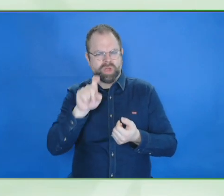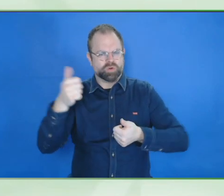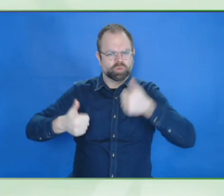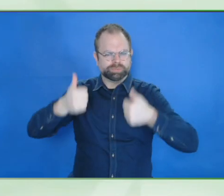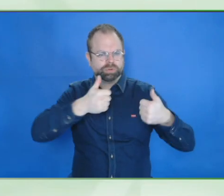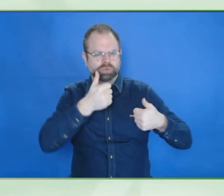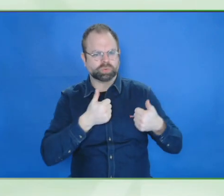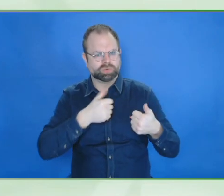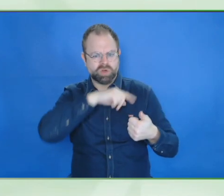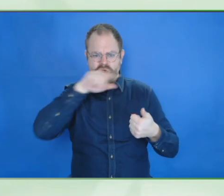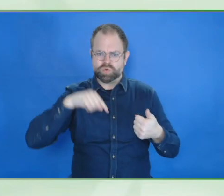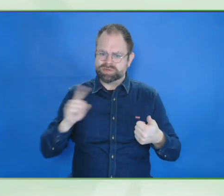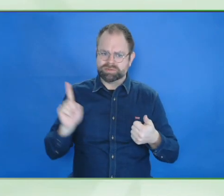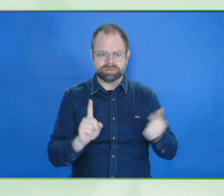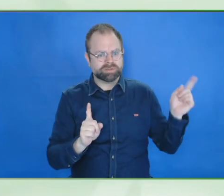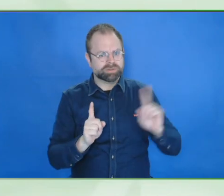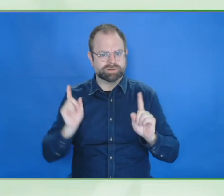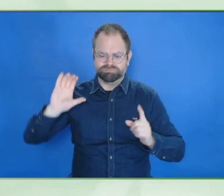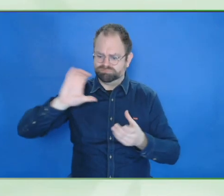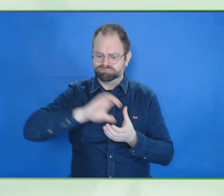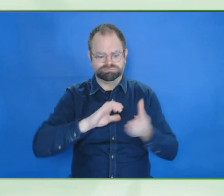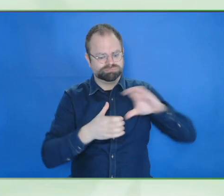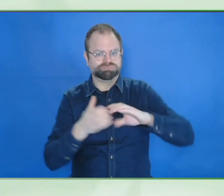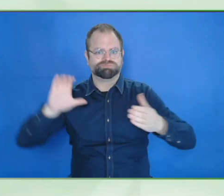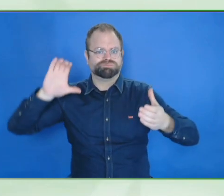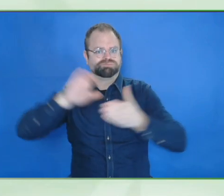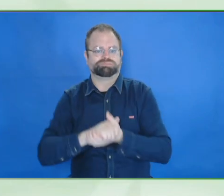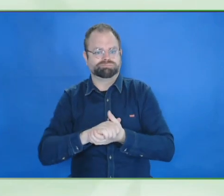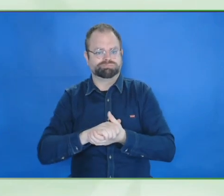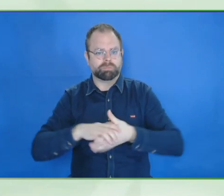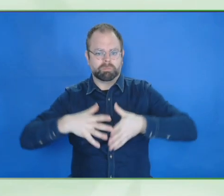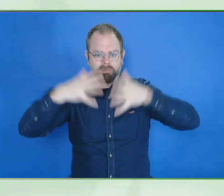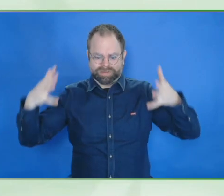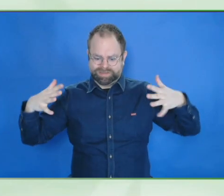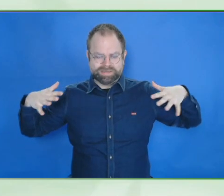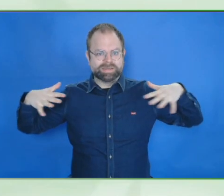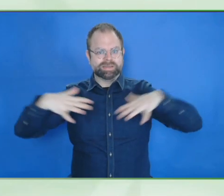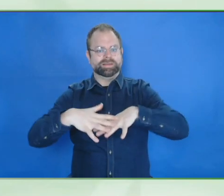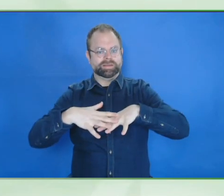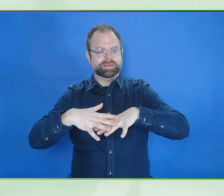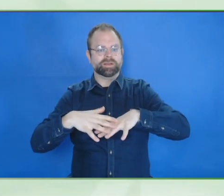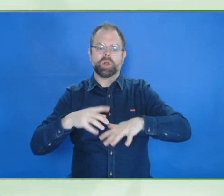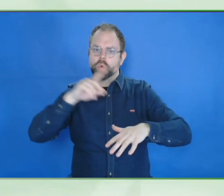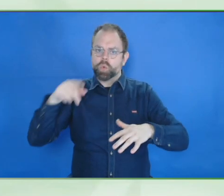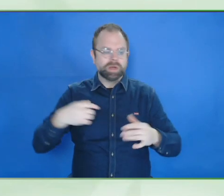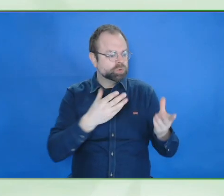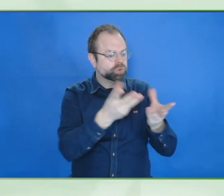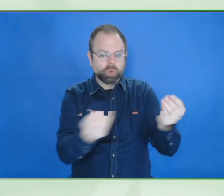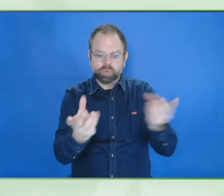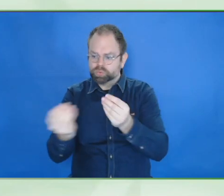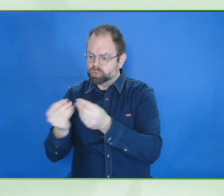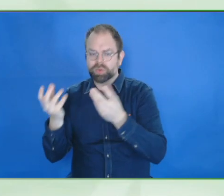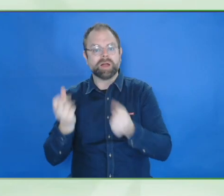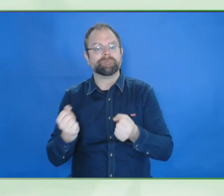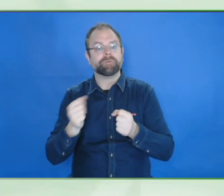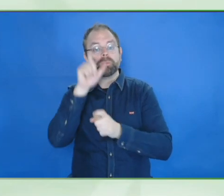example. And it's not always the thing that when we are designing products out of the community, that these products are the